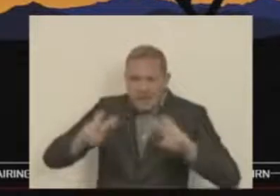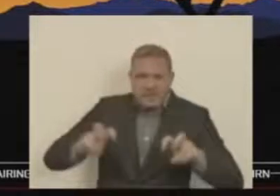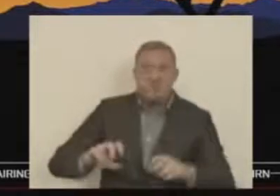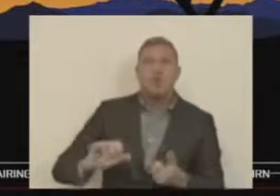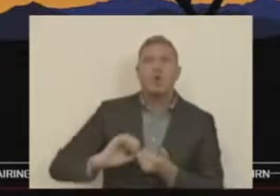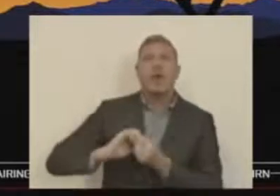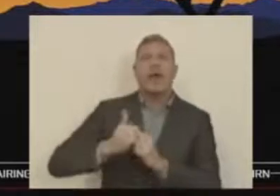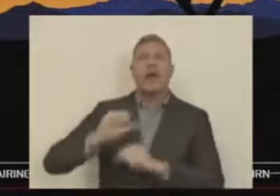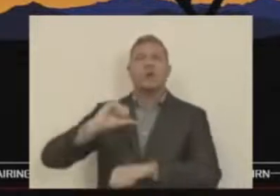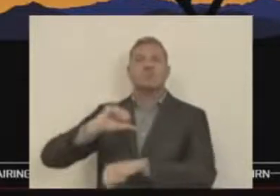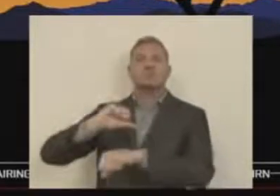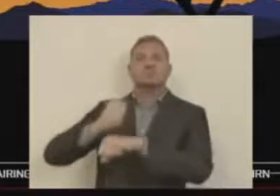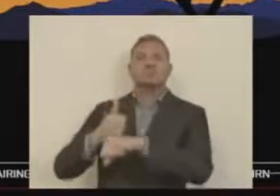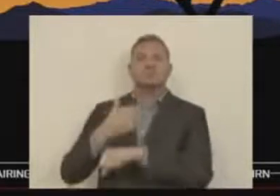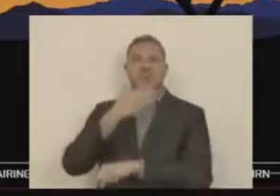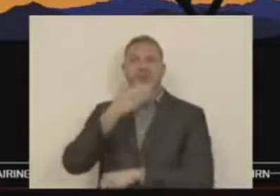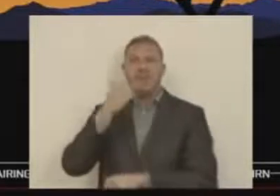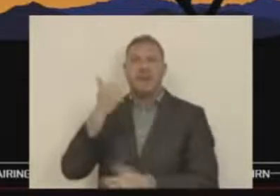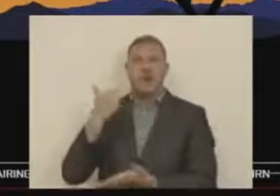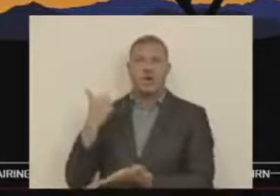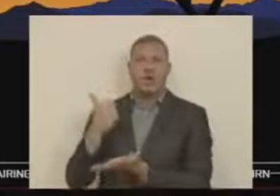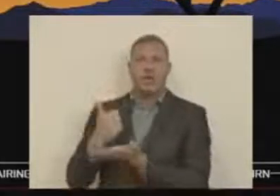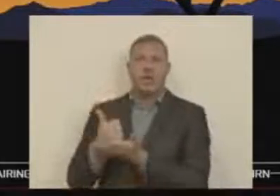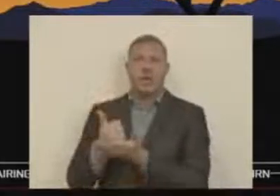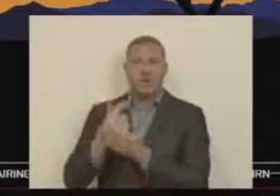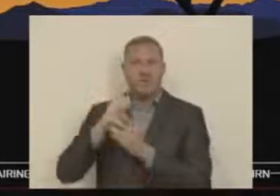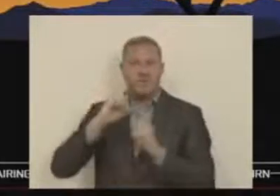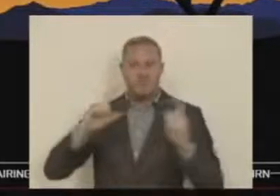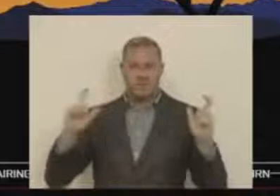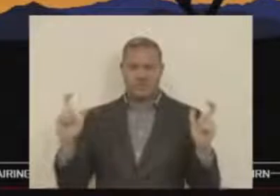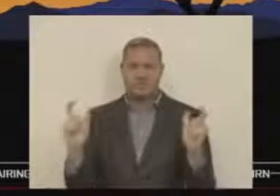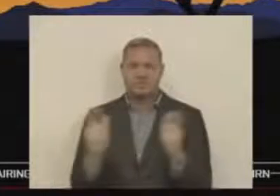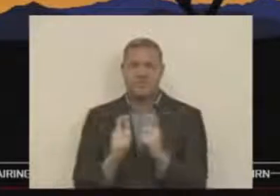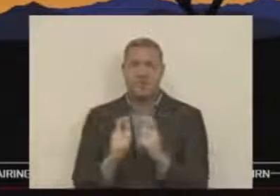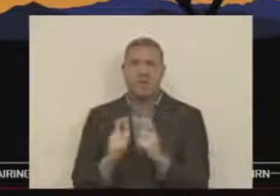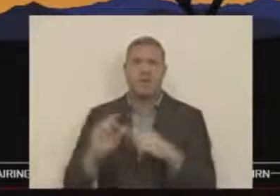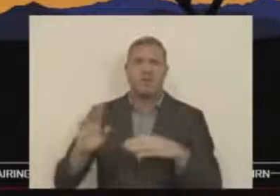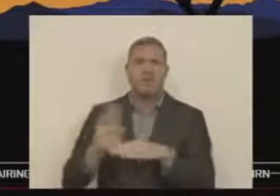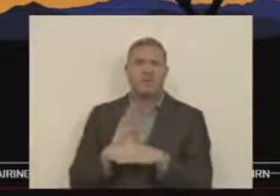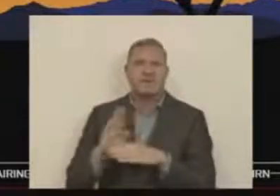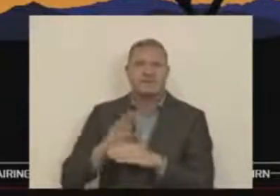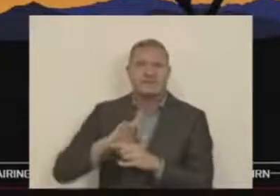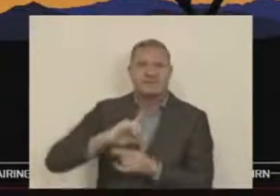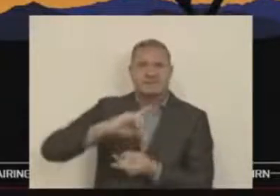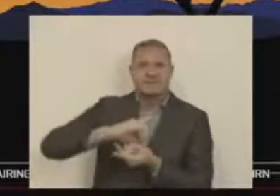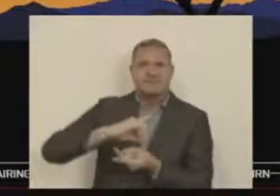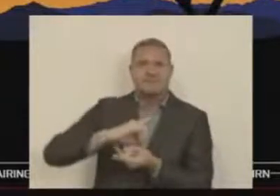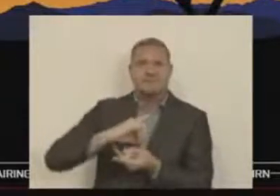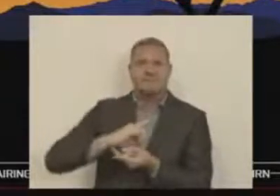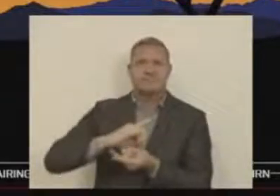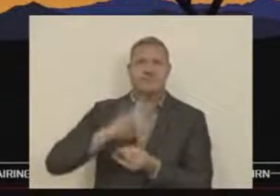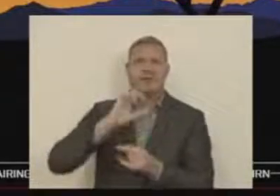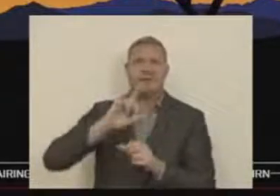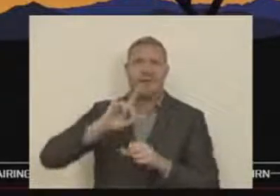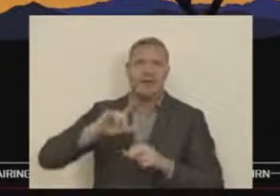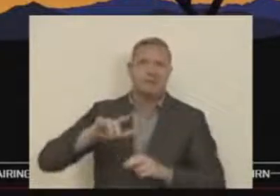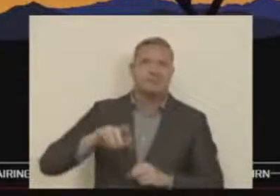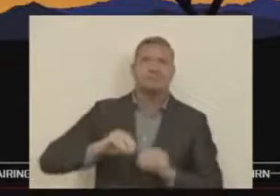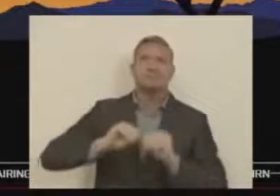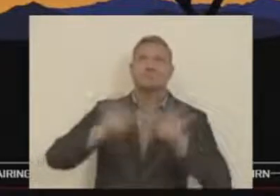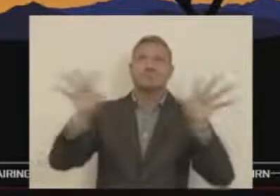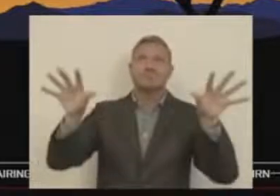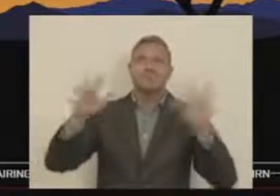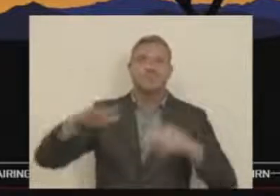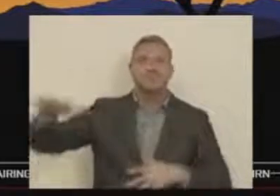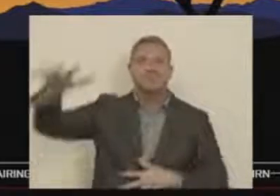by adding to the a small launch piece of the launch enterprise. So the purpose of the actual